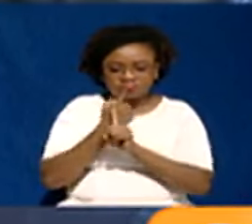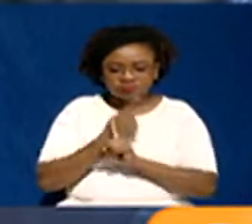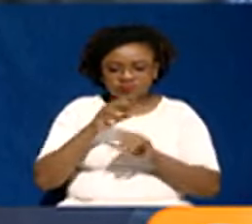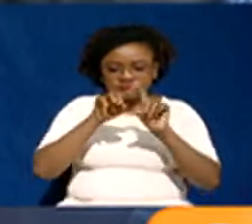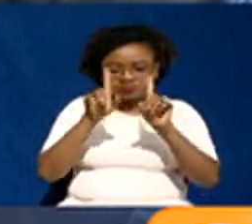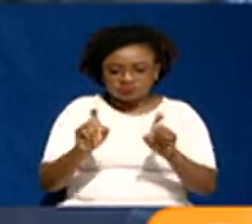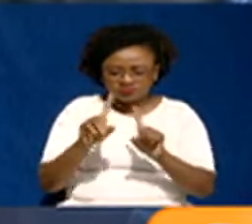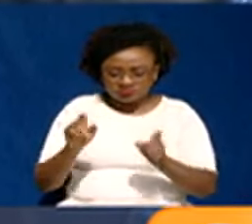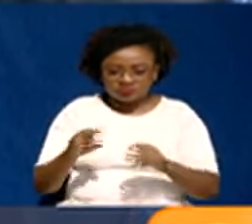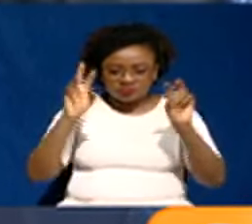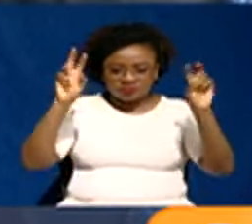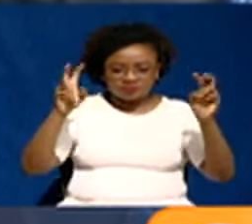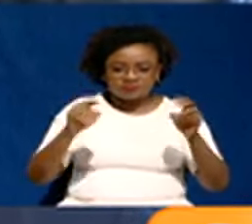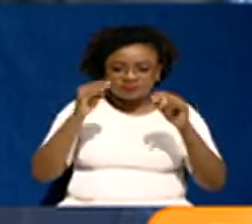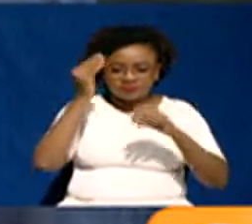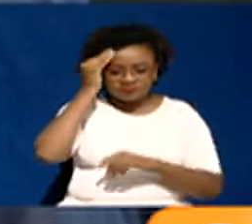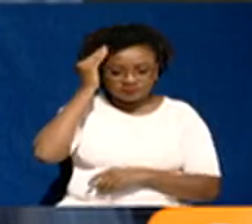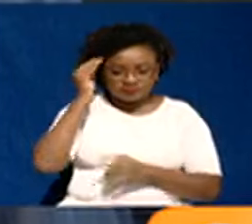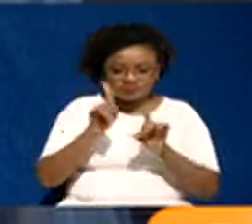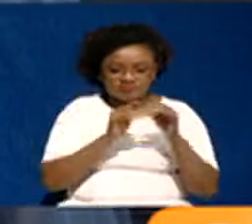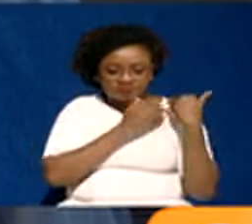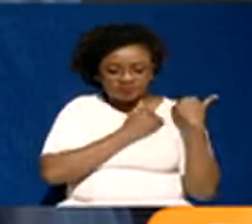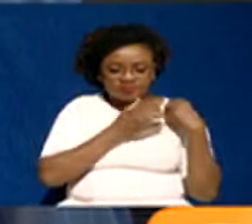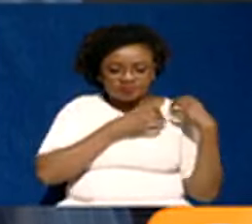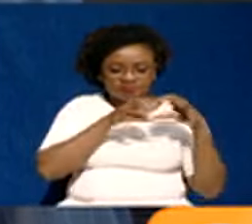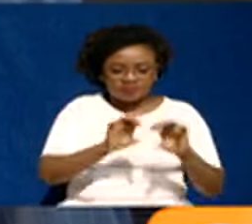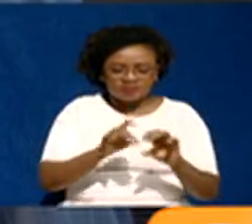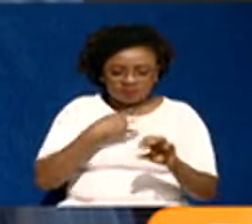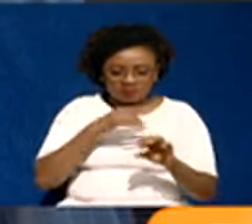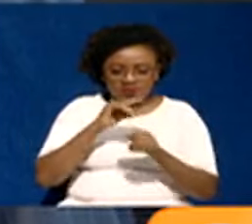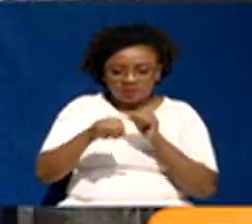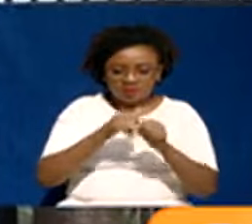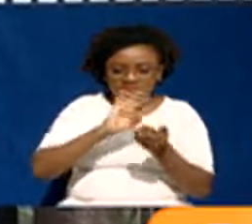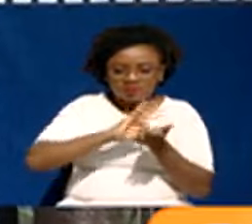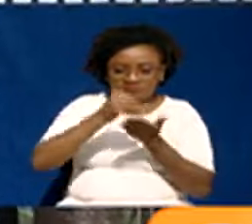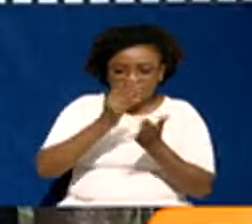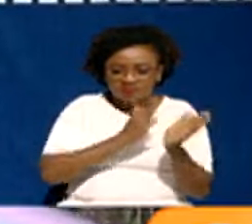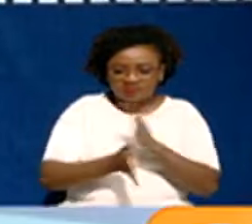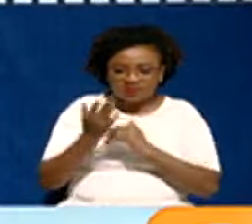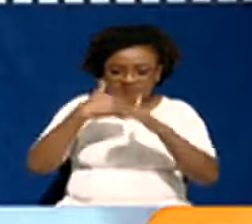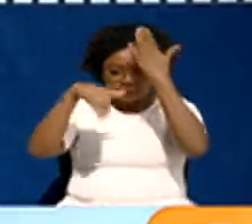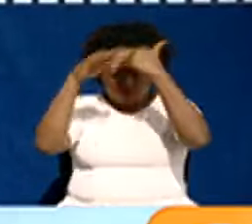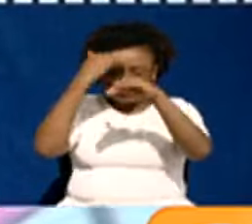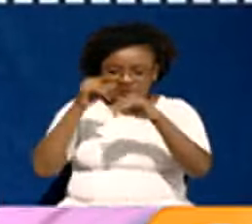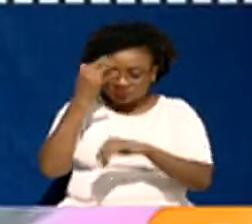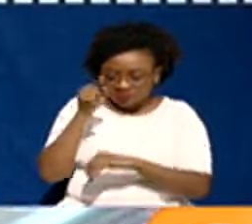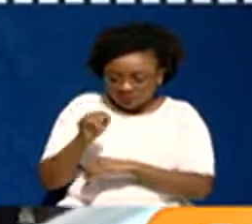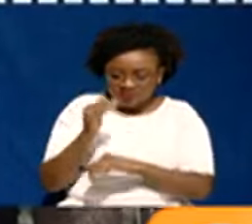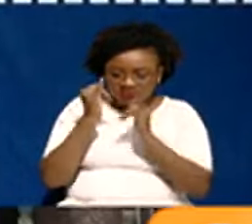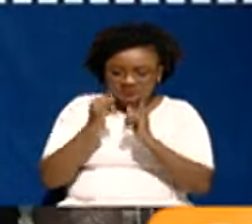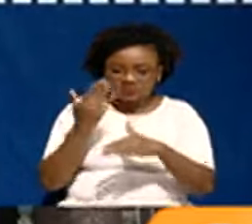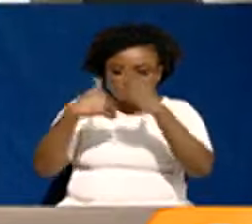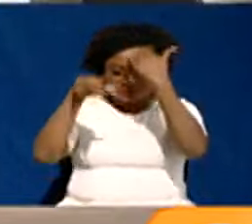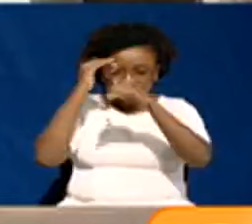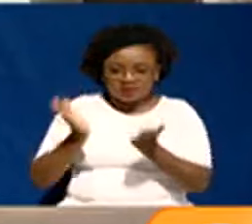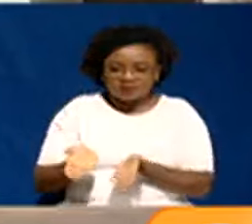matters education. He was taken to task over the new funding for university education in the country. He says the new funding has improved access